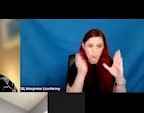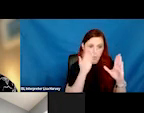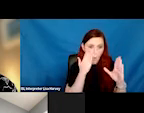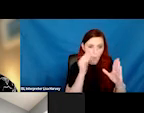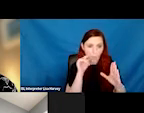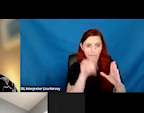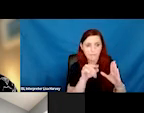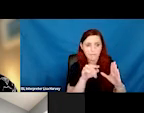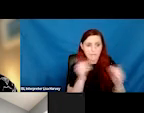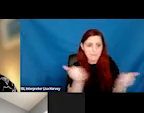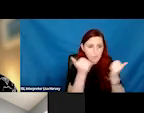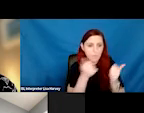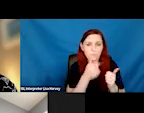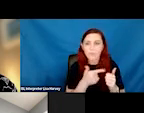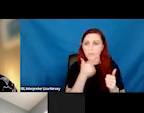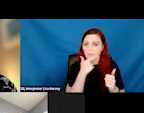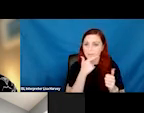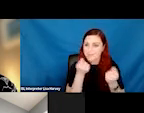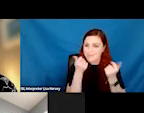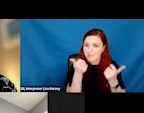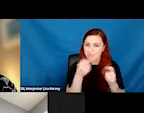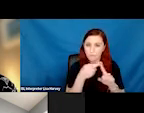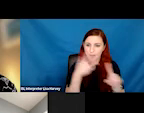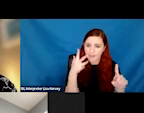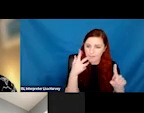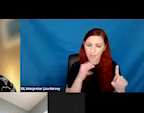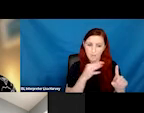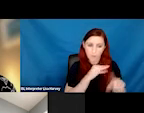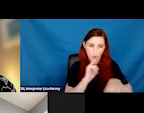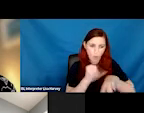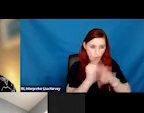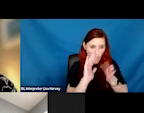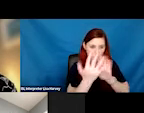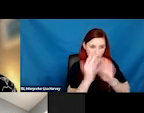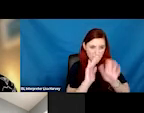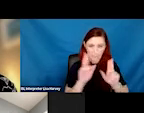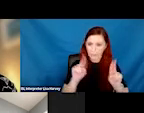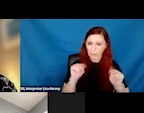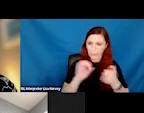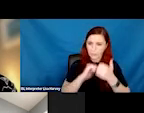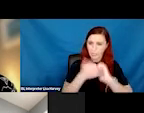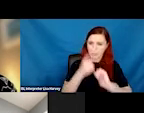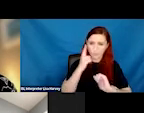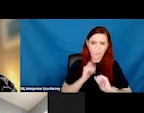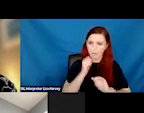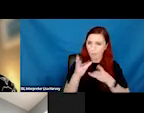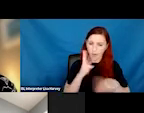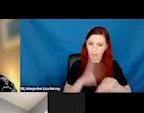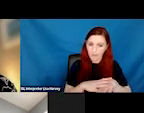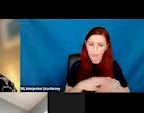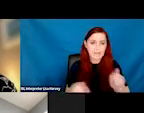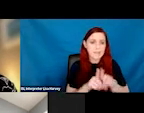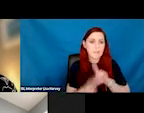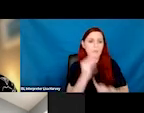for Dublin. It's very easily recognizable. There's very good color contrast. Also, when you have signage, that you have